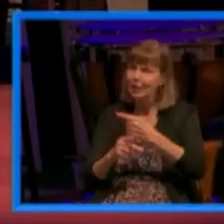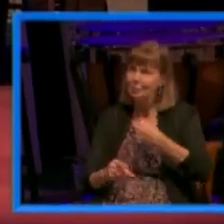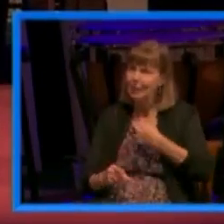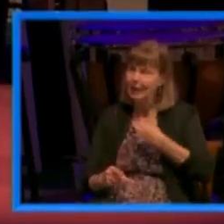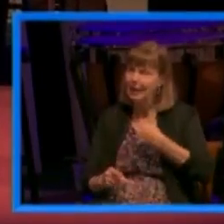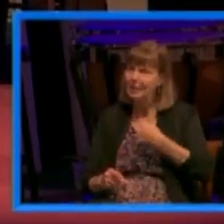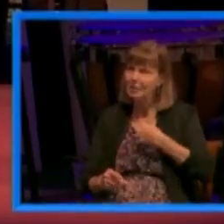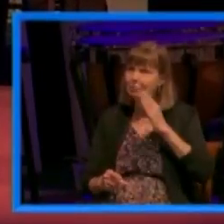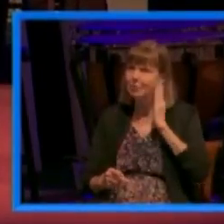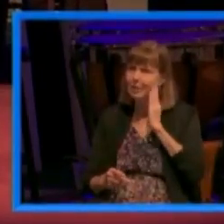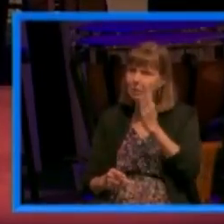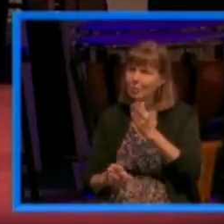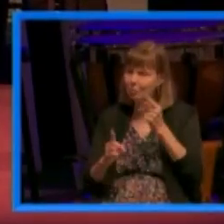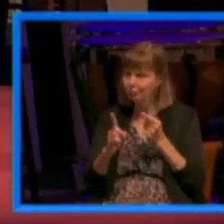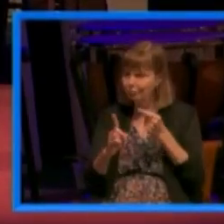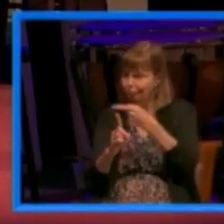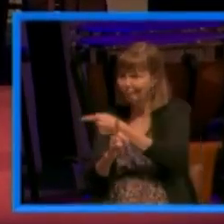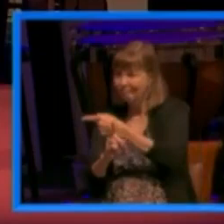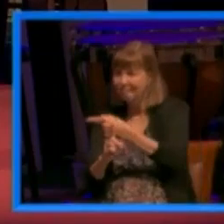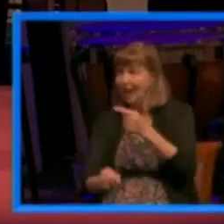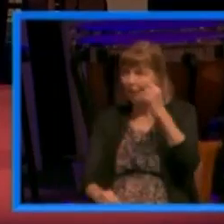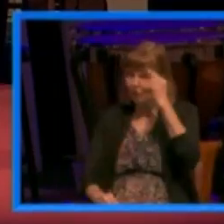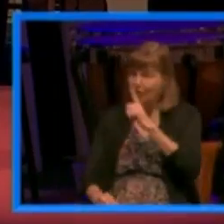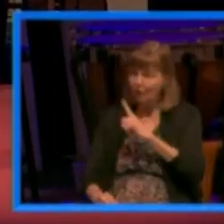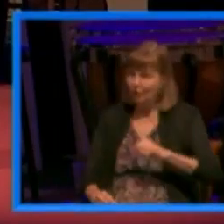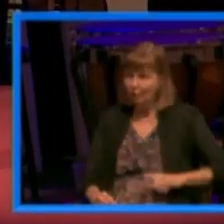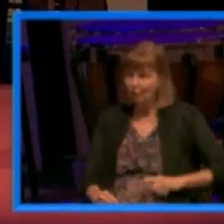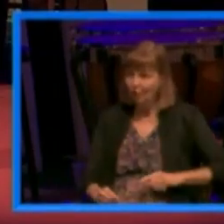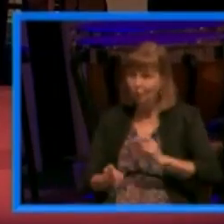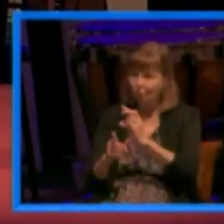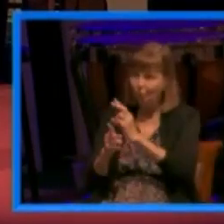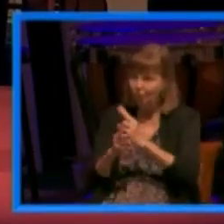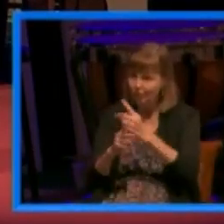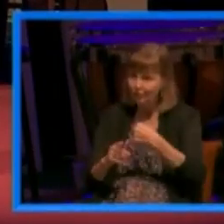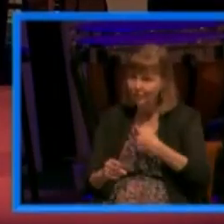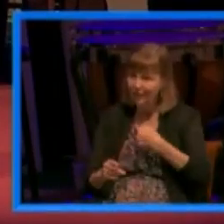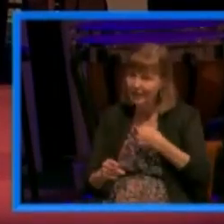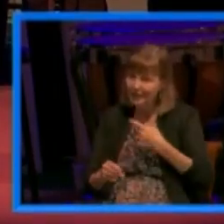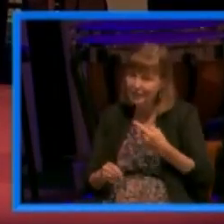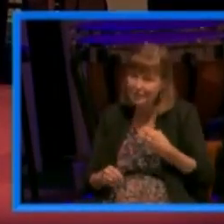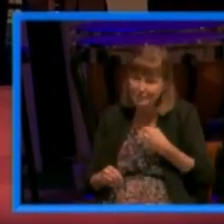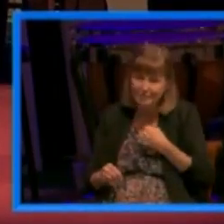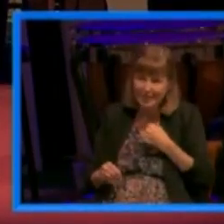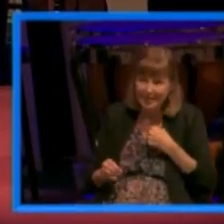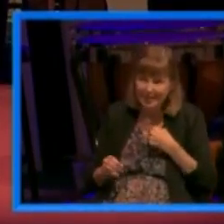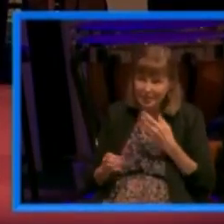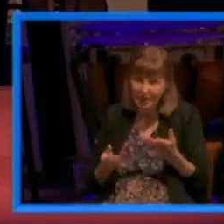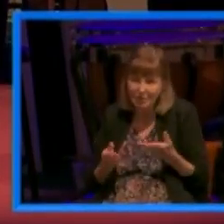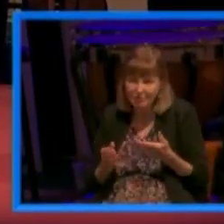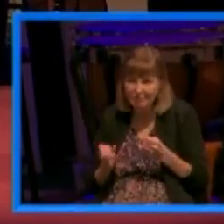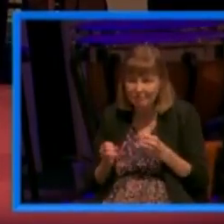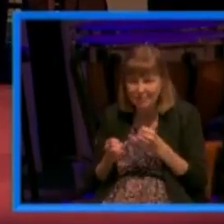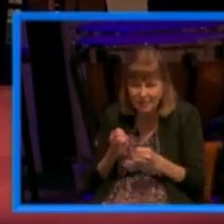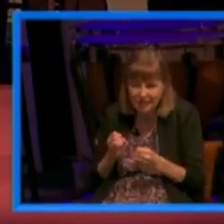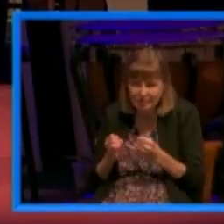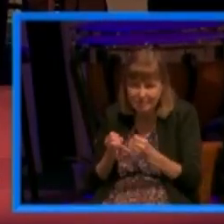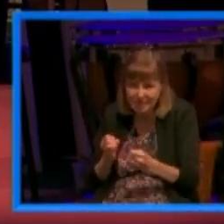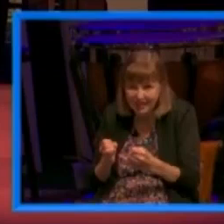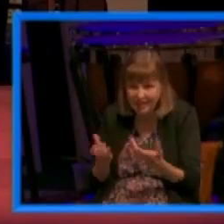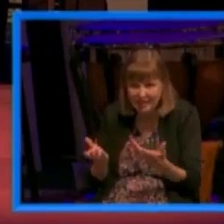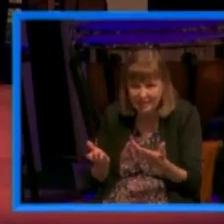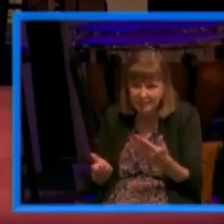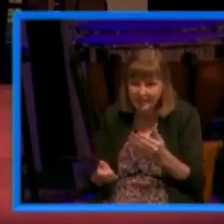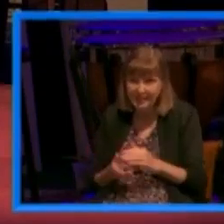believe you'll really watch over me, so I'm going to cheat a little here and cheat a little there and go claim money that I dropped at church that ain't mine. That's what I'm